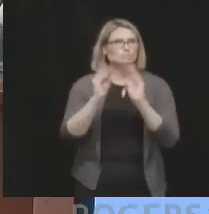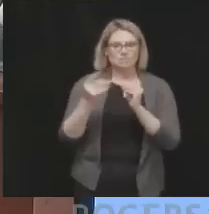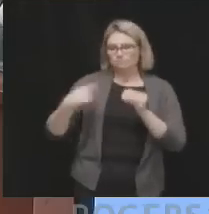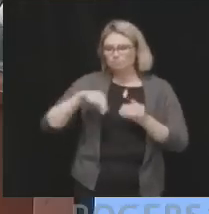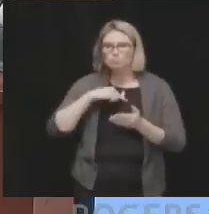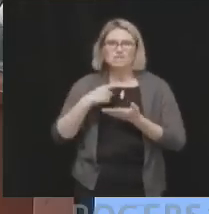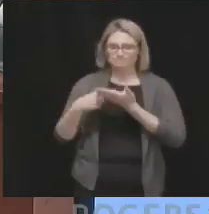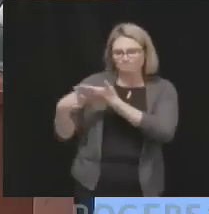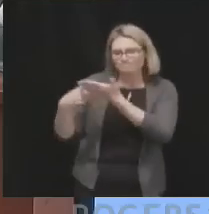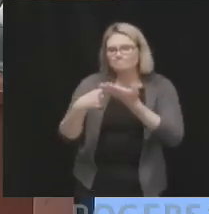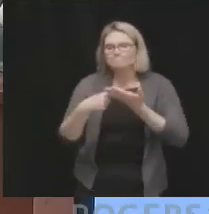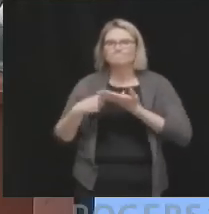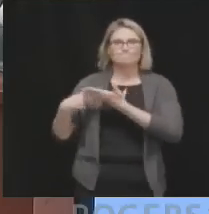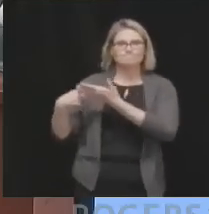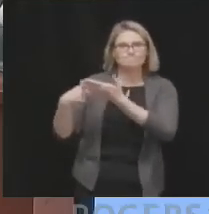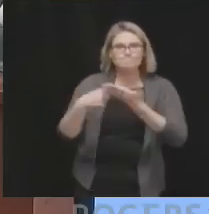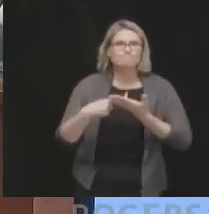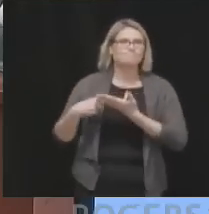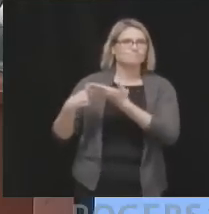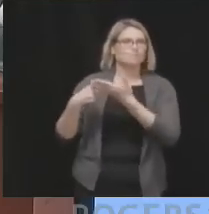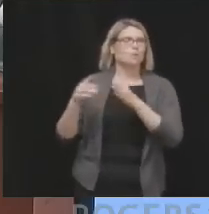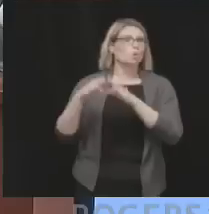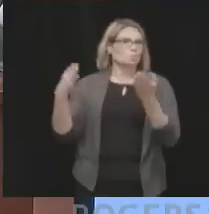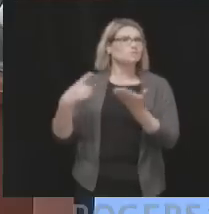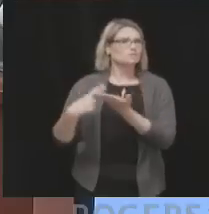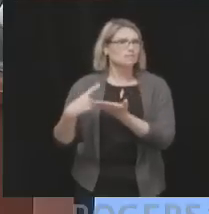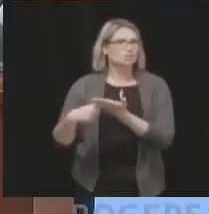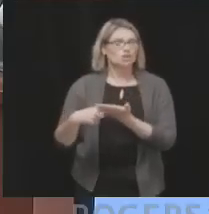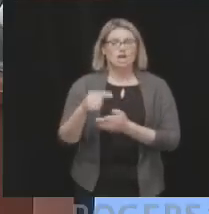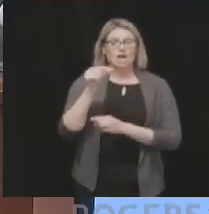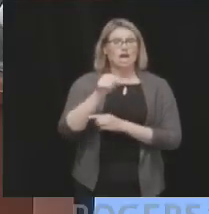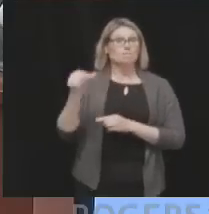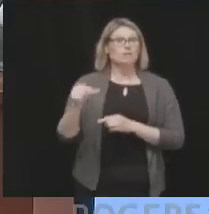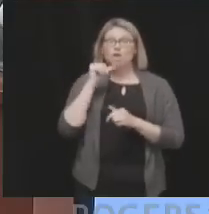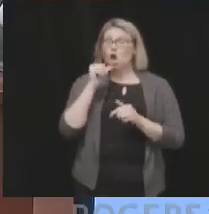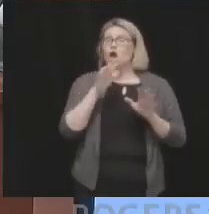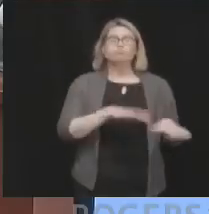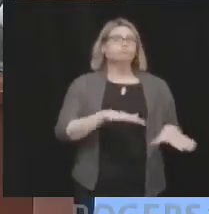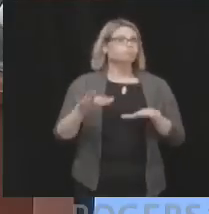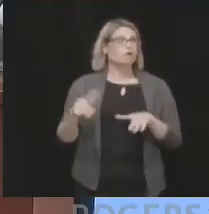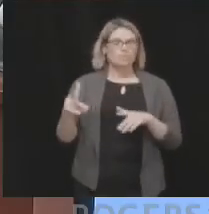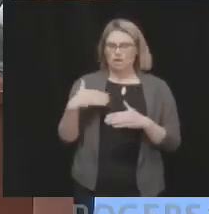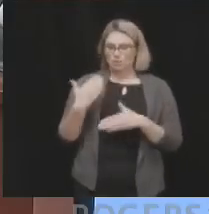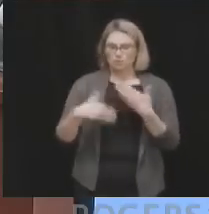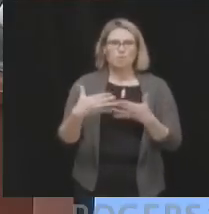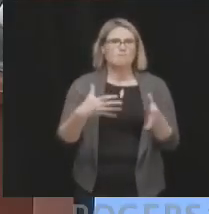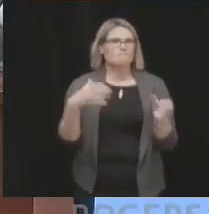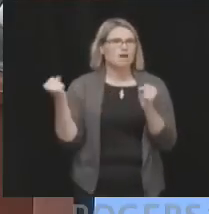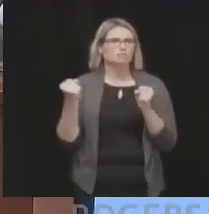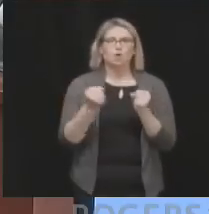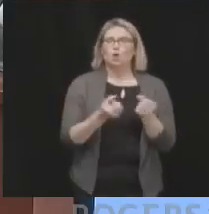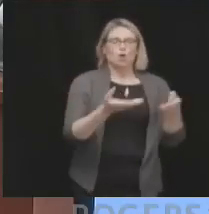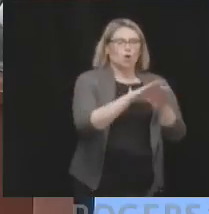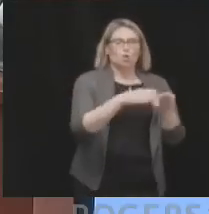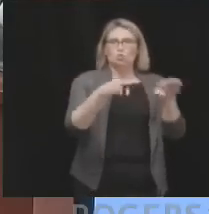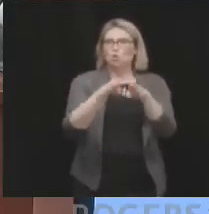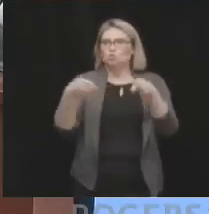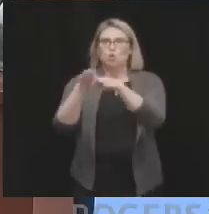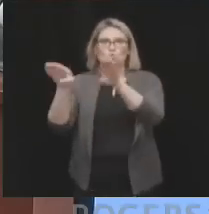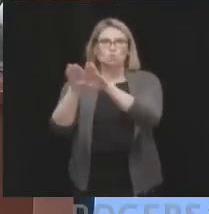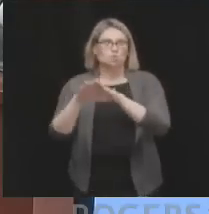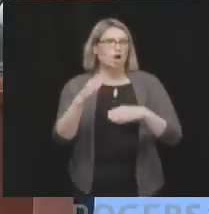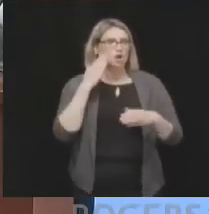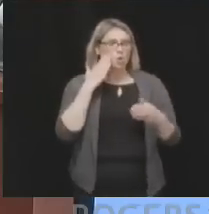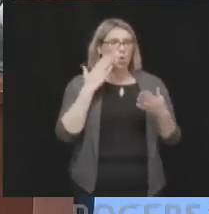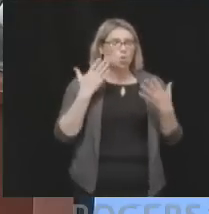Brunswick, there's two extreme versions to what we should do. There's the extreme version that says we should stay in indefinite lockdown, and then